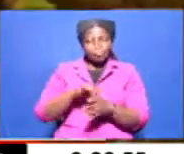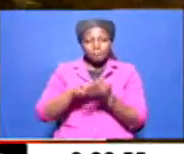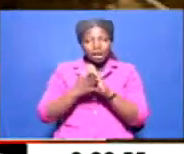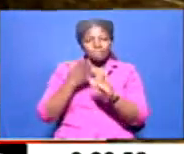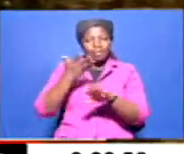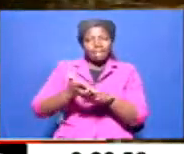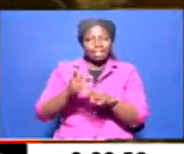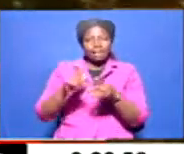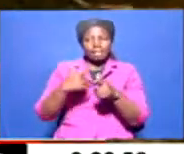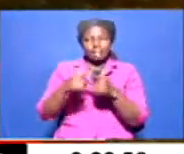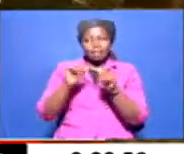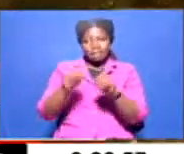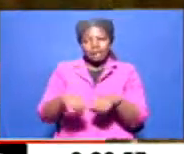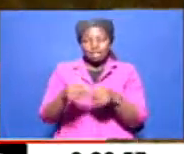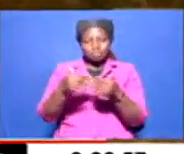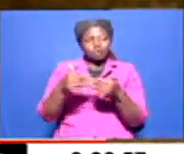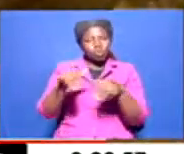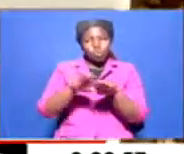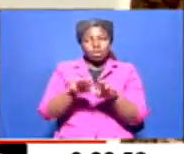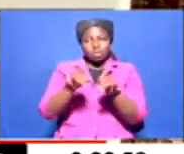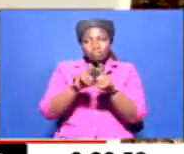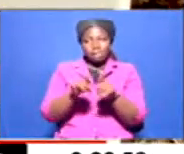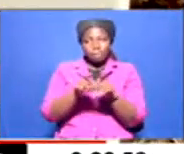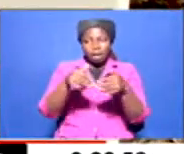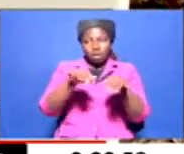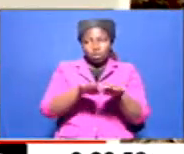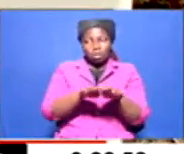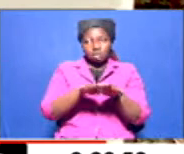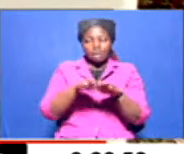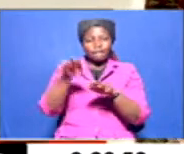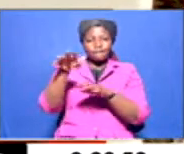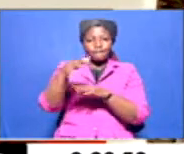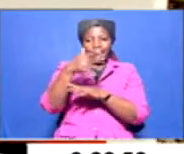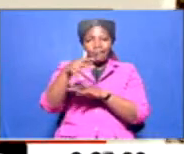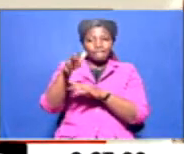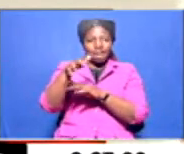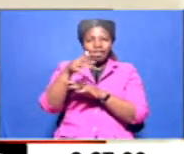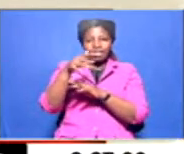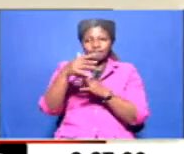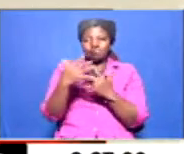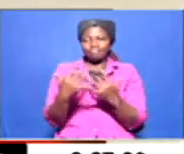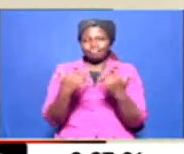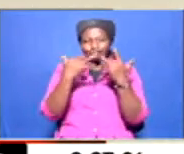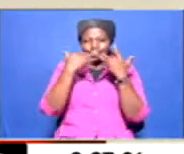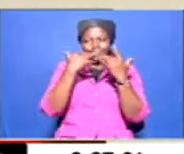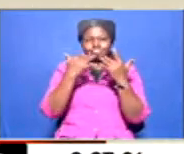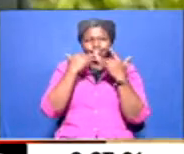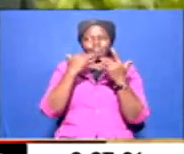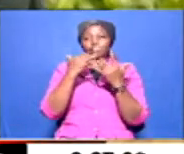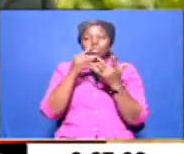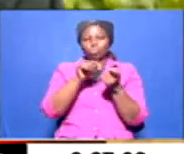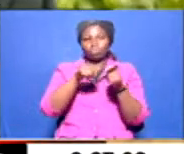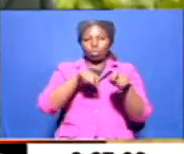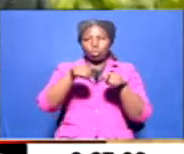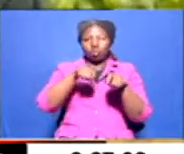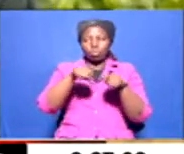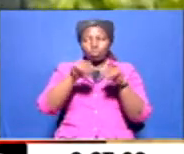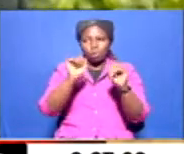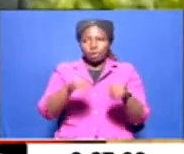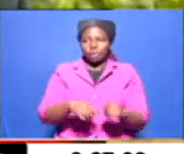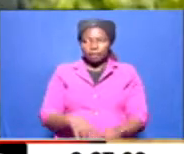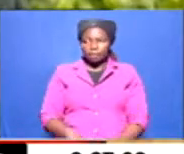also switch on greenhouse fans to evacuate humidity if the air humidity sensors report high humidity levels.